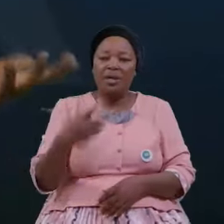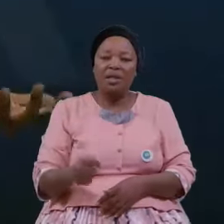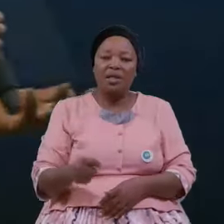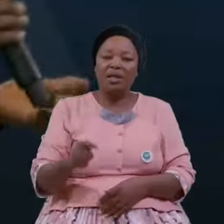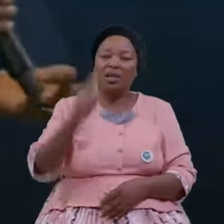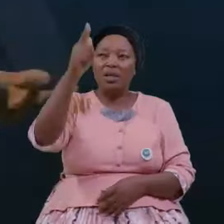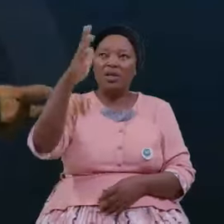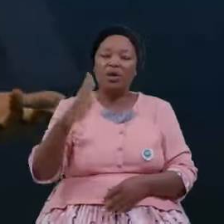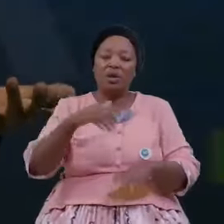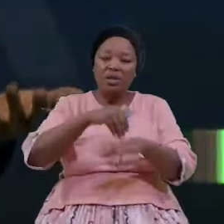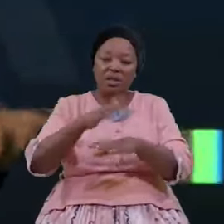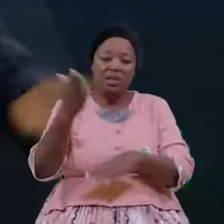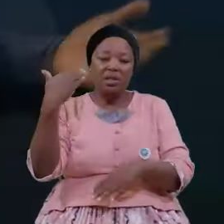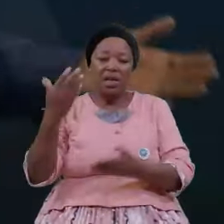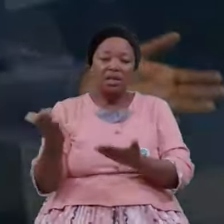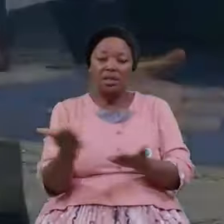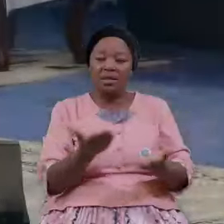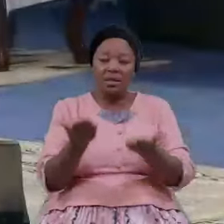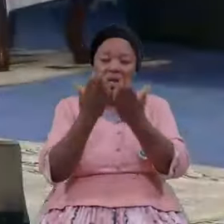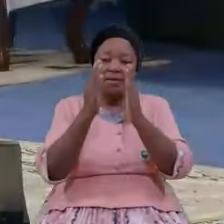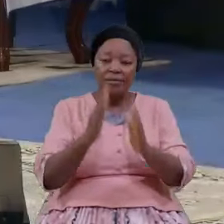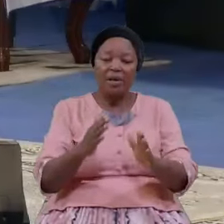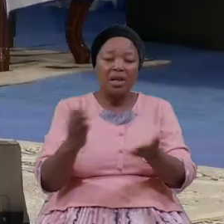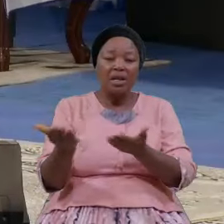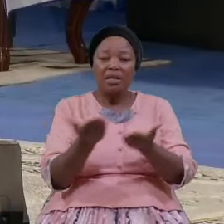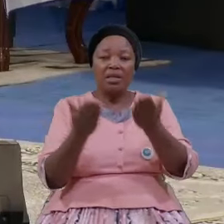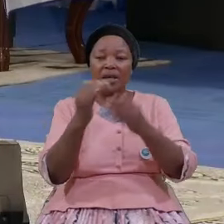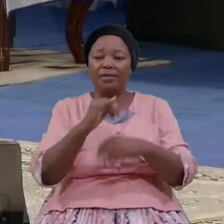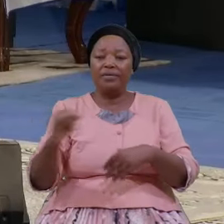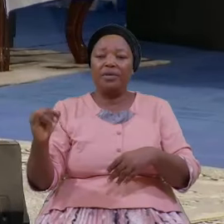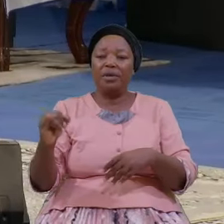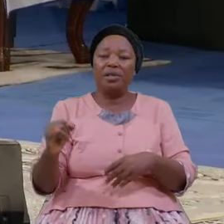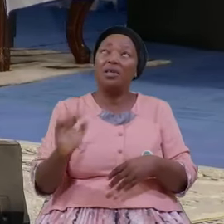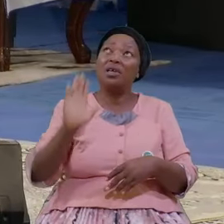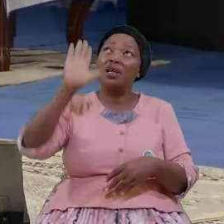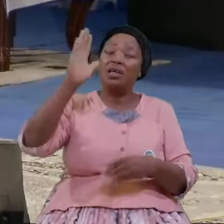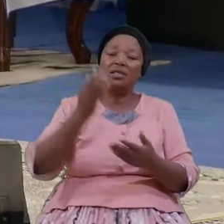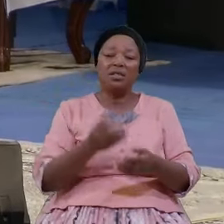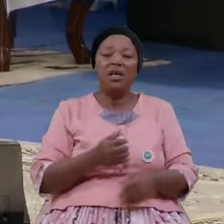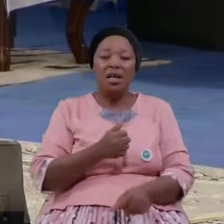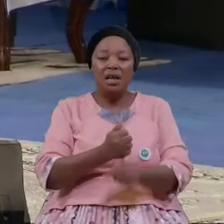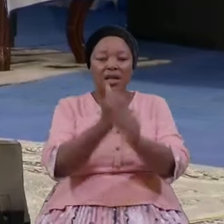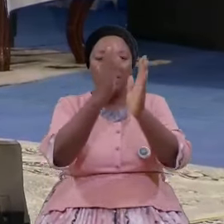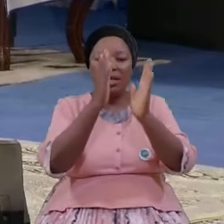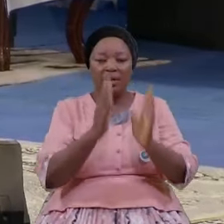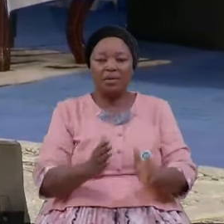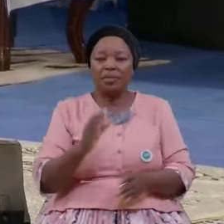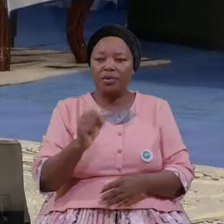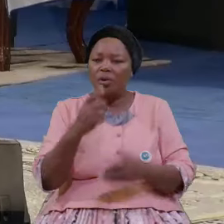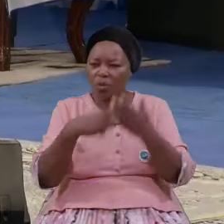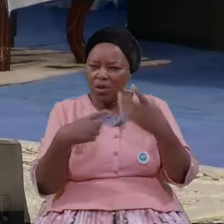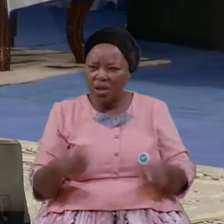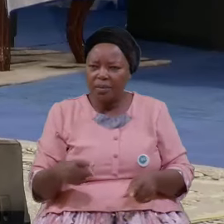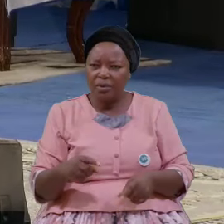God-sent servant serving his disciples. What happened is